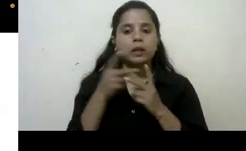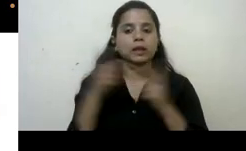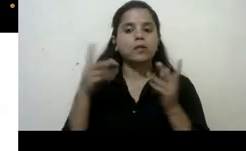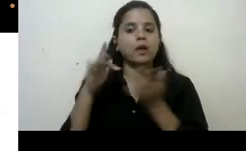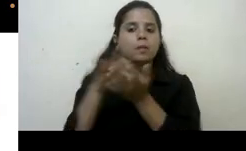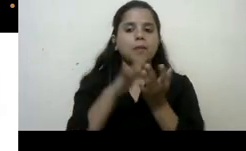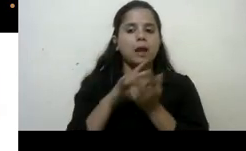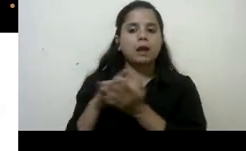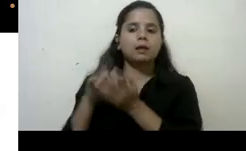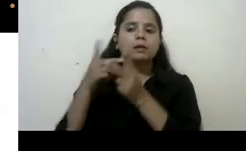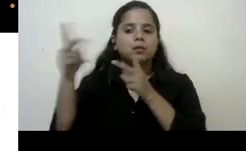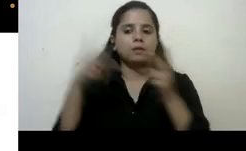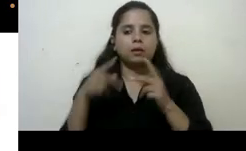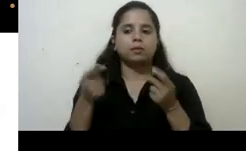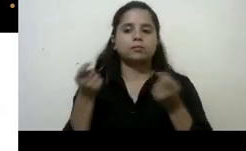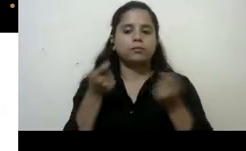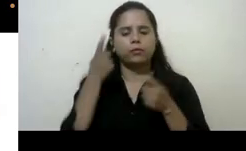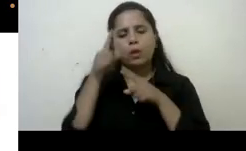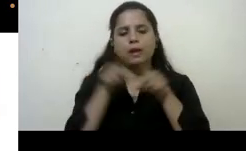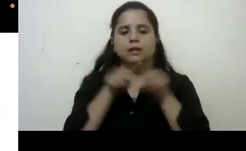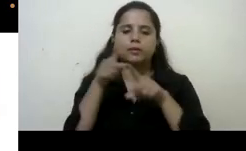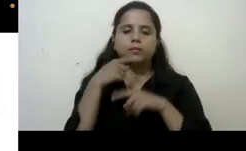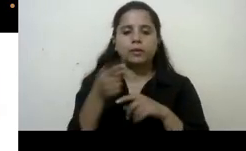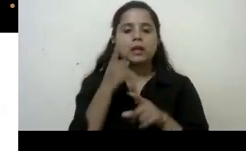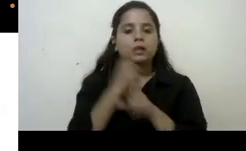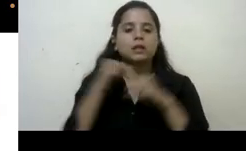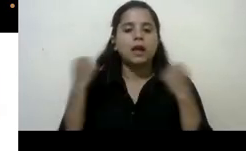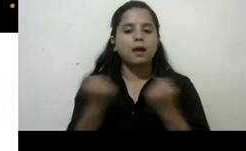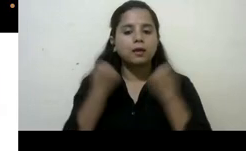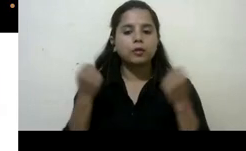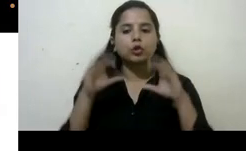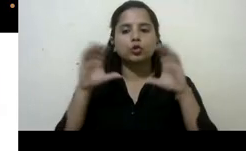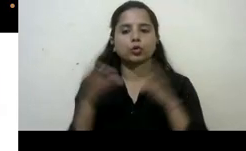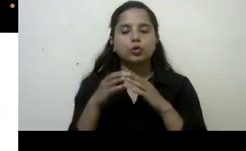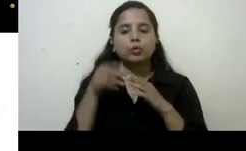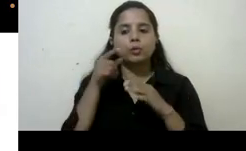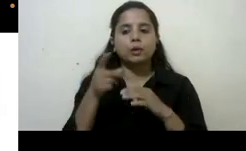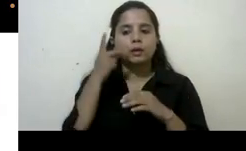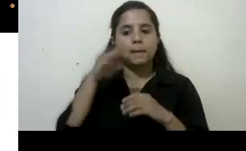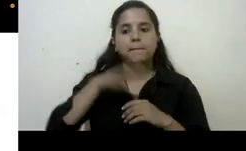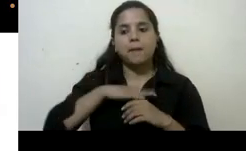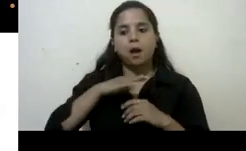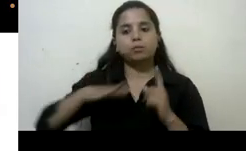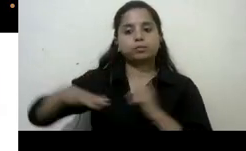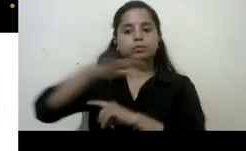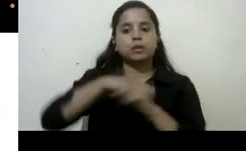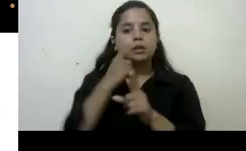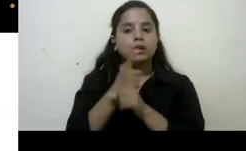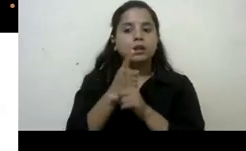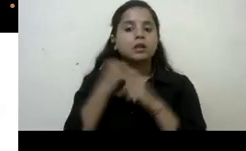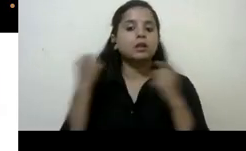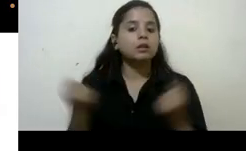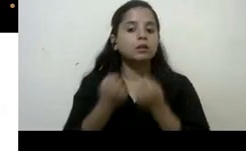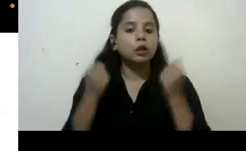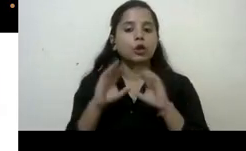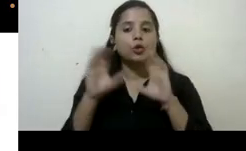locations. For example, teacher activity groups. In the state of Maharashtra, these teacher activity groups were